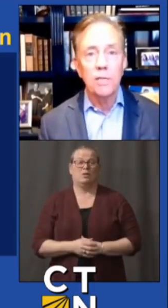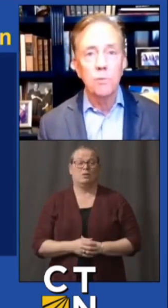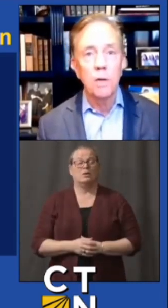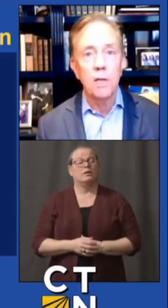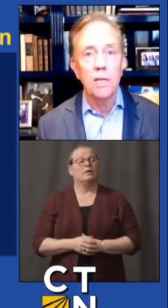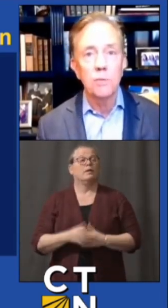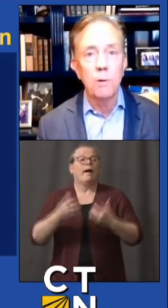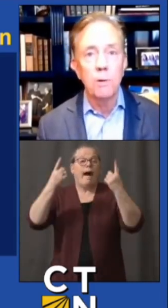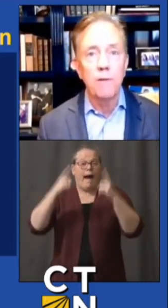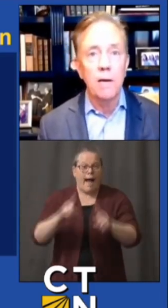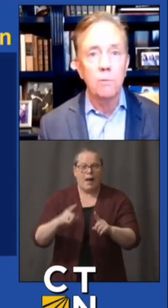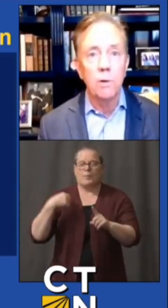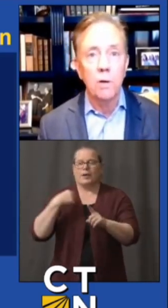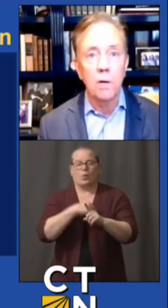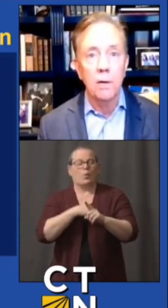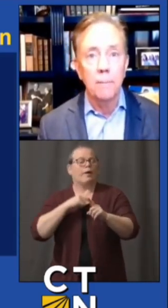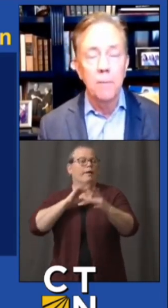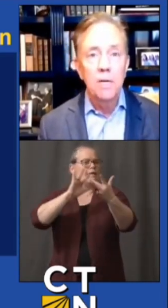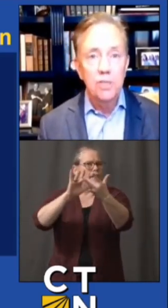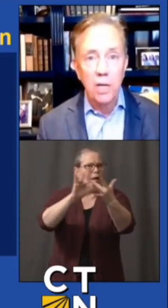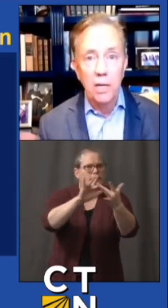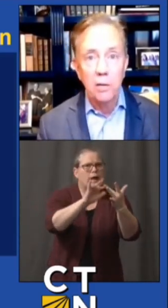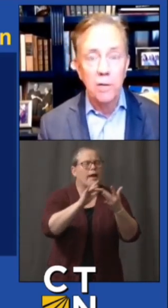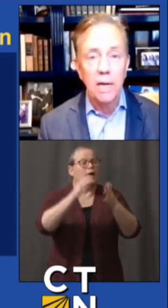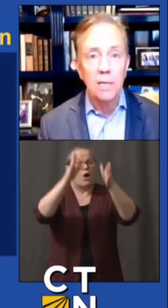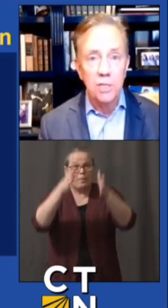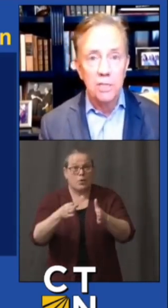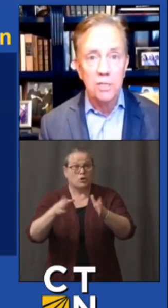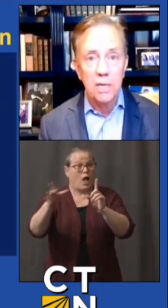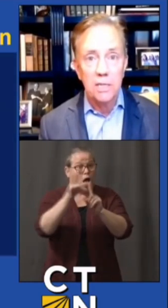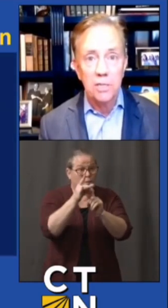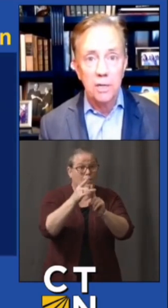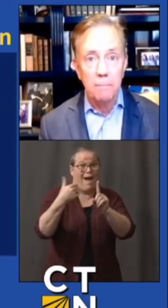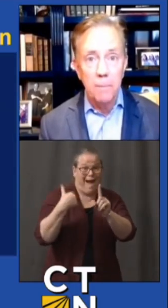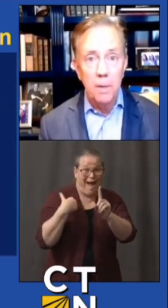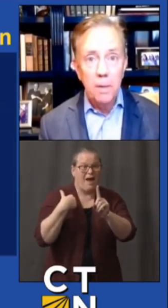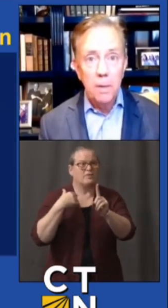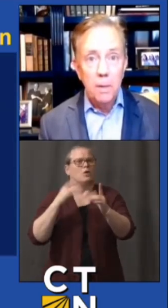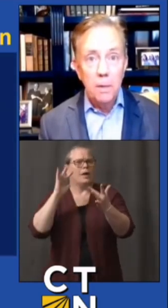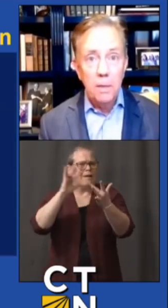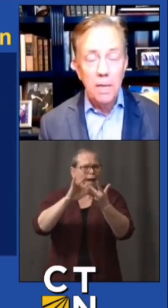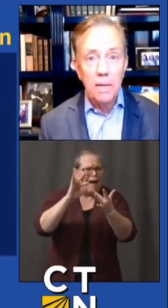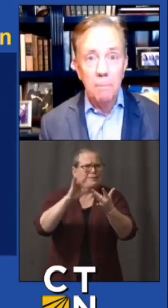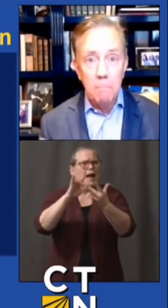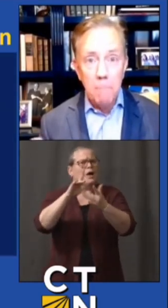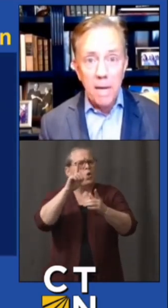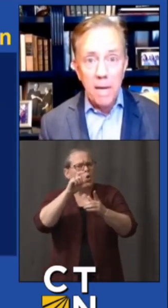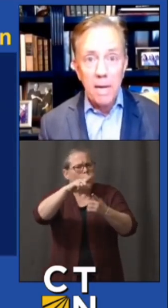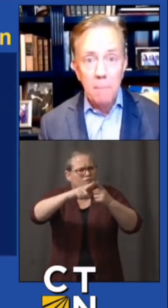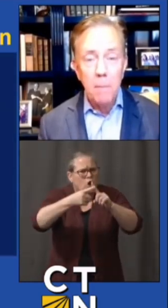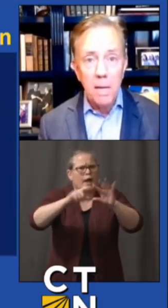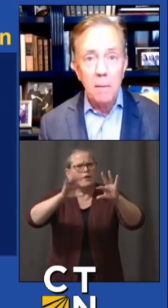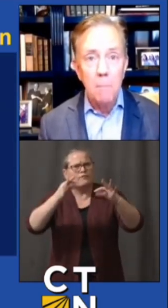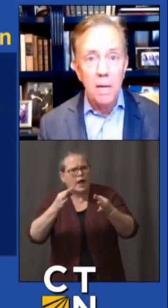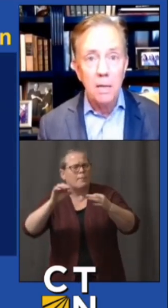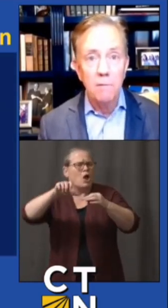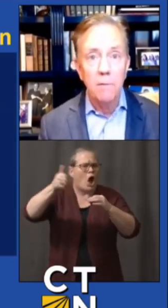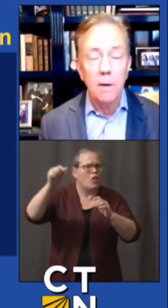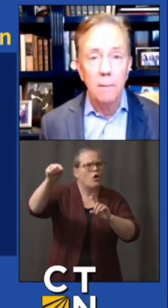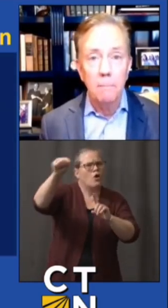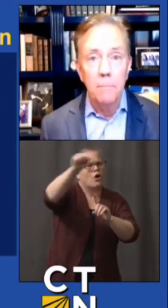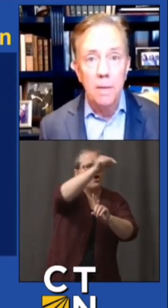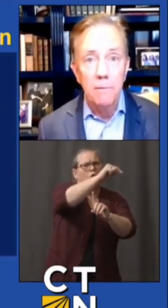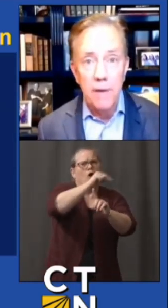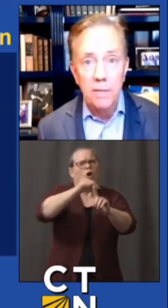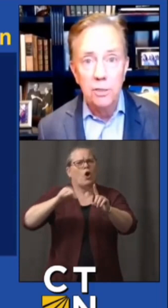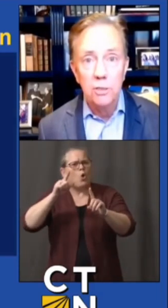trace, one of the things we found with our cellular analysis is that many of